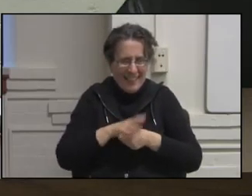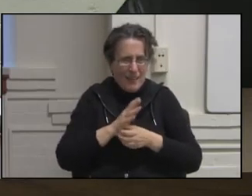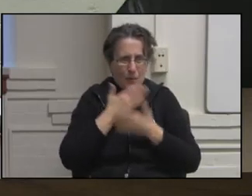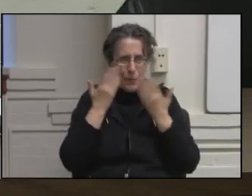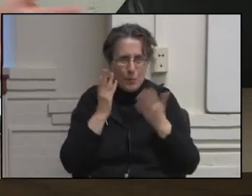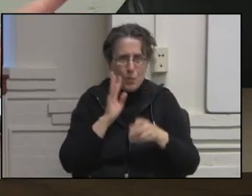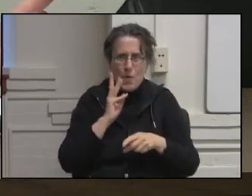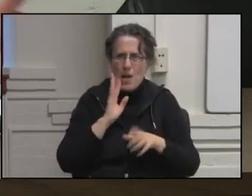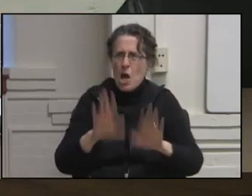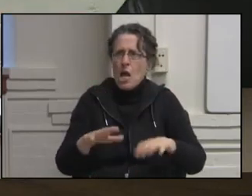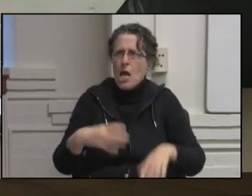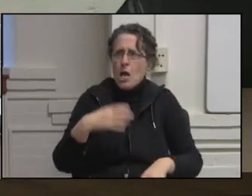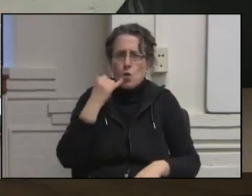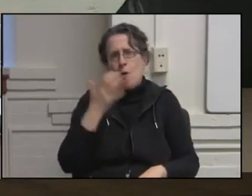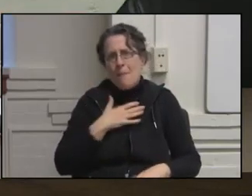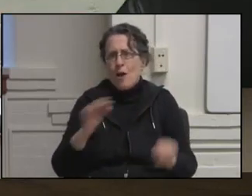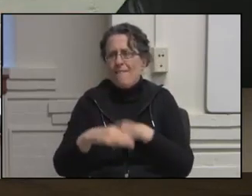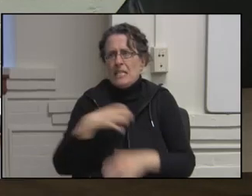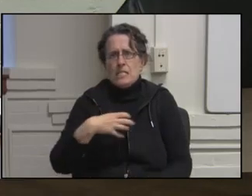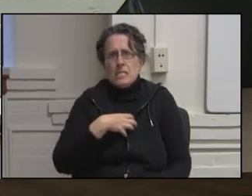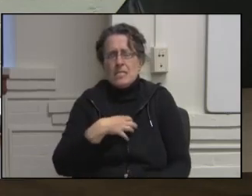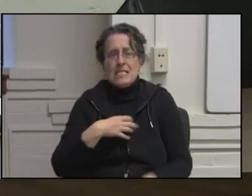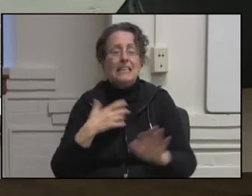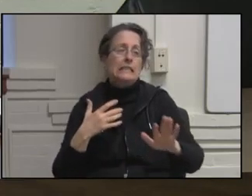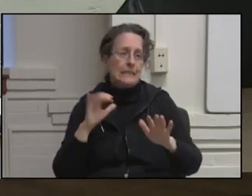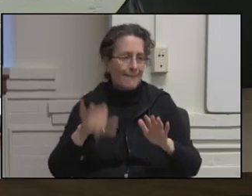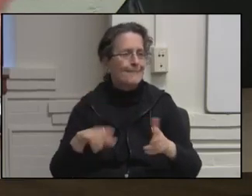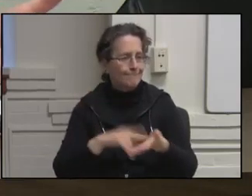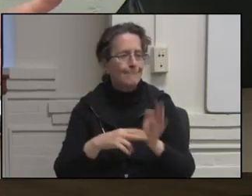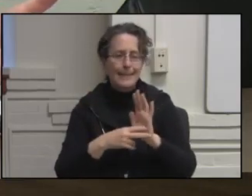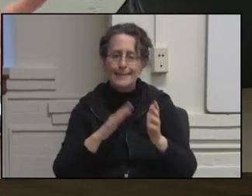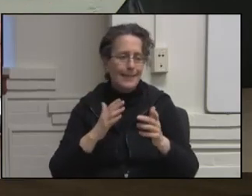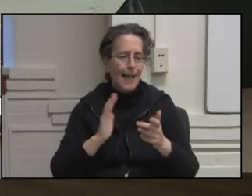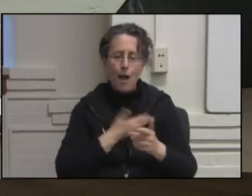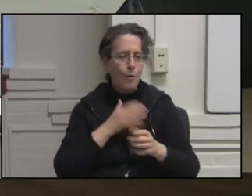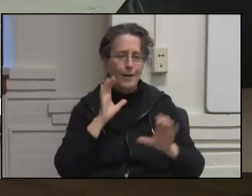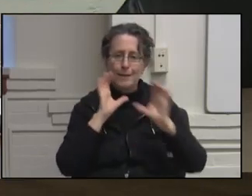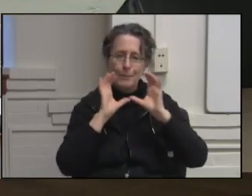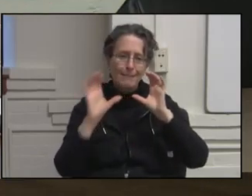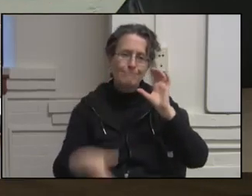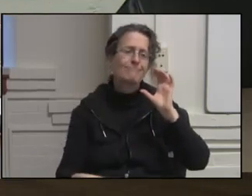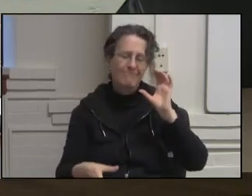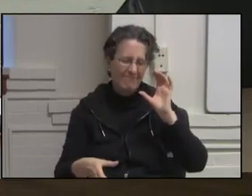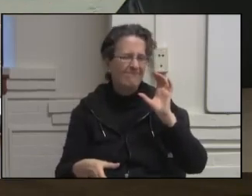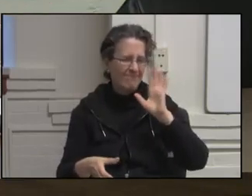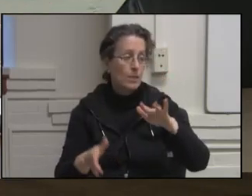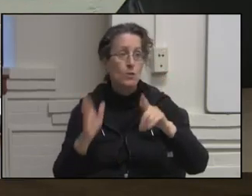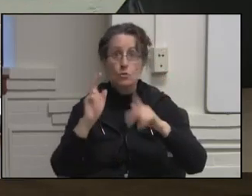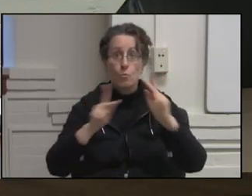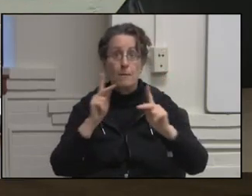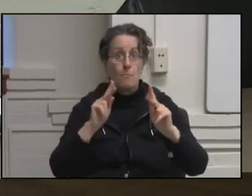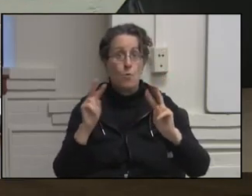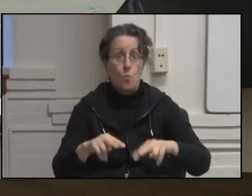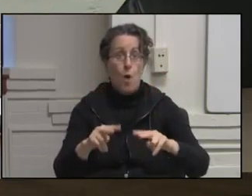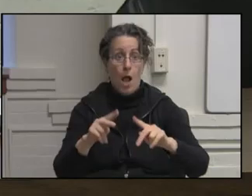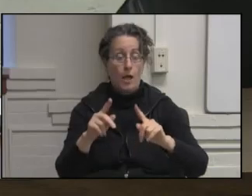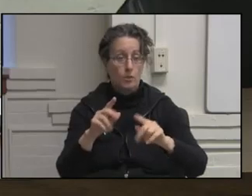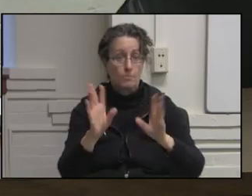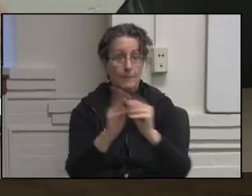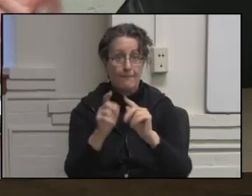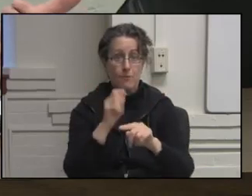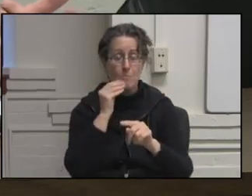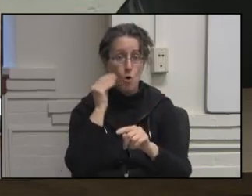to increase our list. And anybody out there that is watching this tonight, if you want to be included in the press releases, just let us